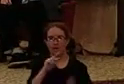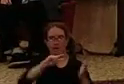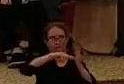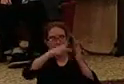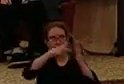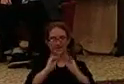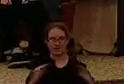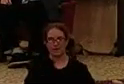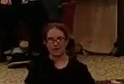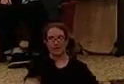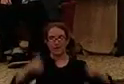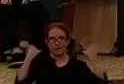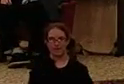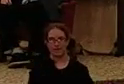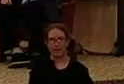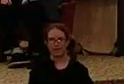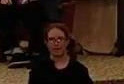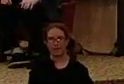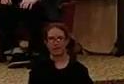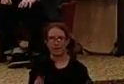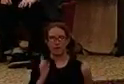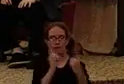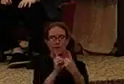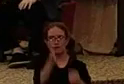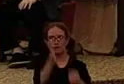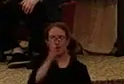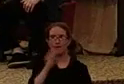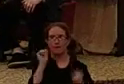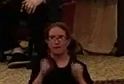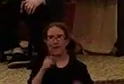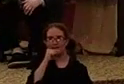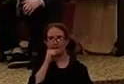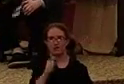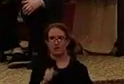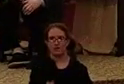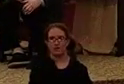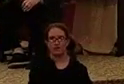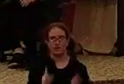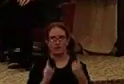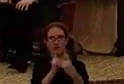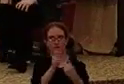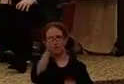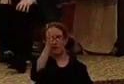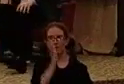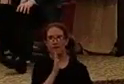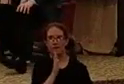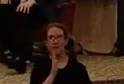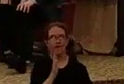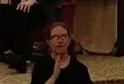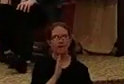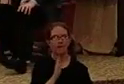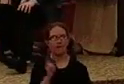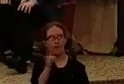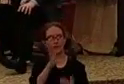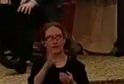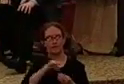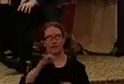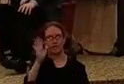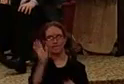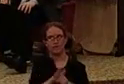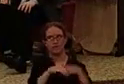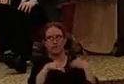anything. Because right now, you've come in contact with God. Can I tell you that when you come in contact with God and the Holy Ghost